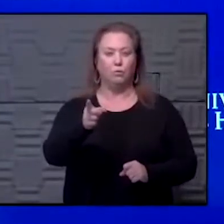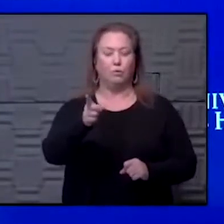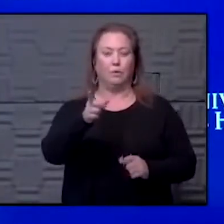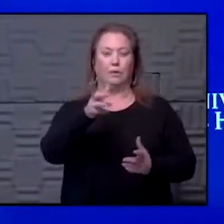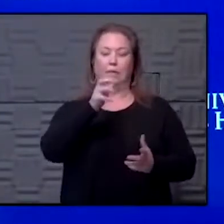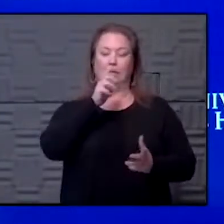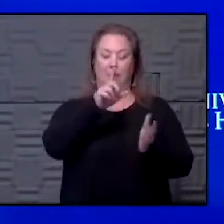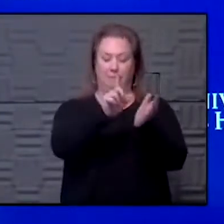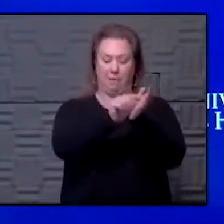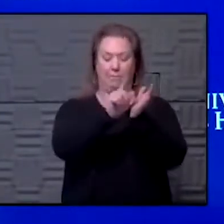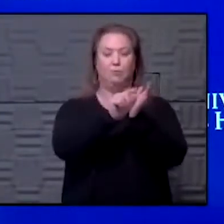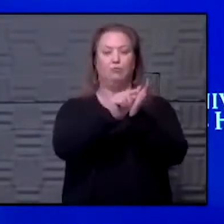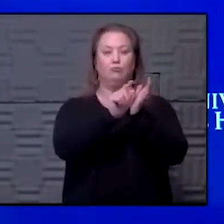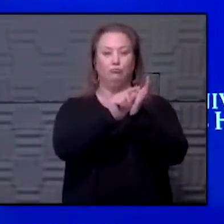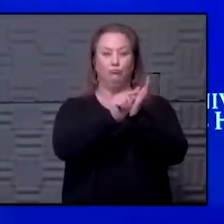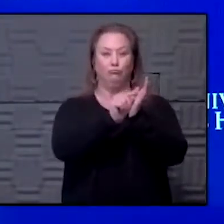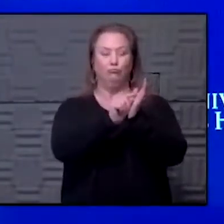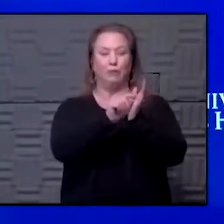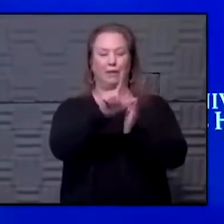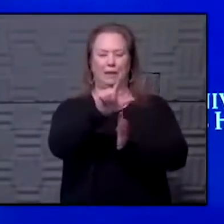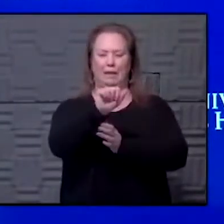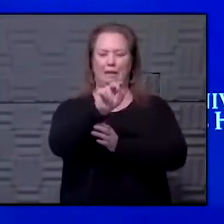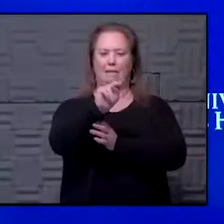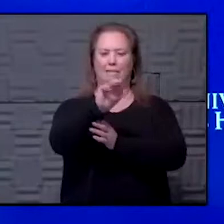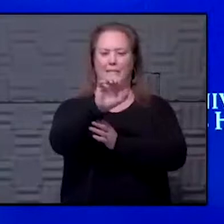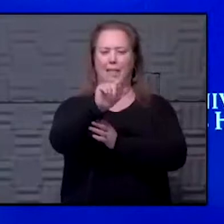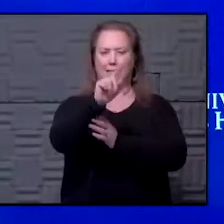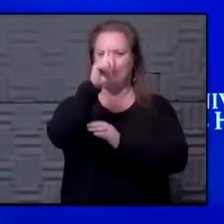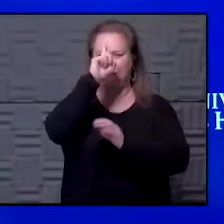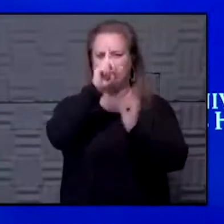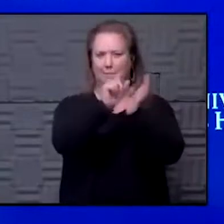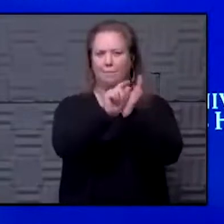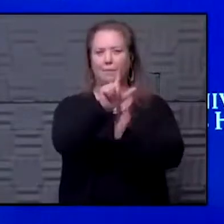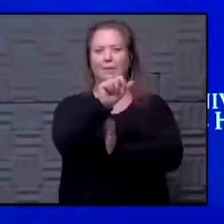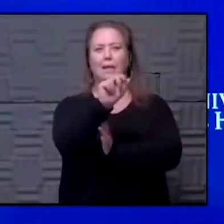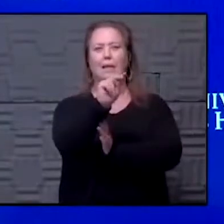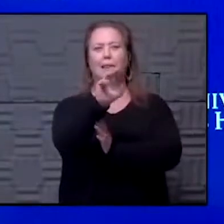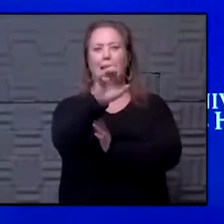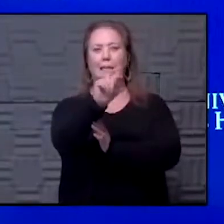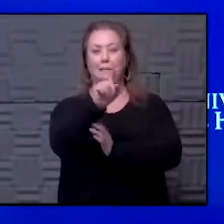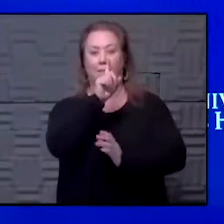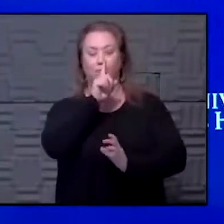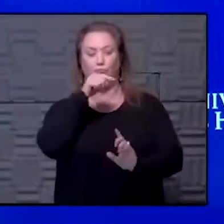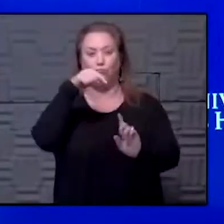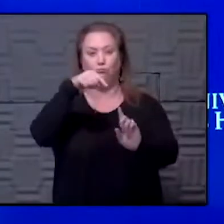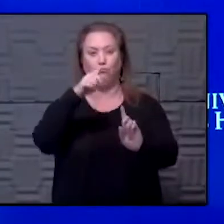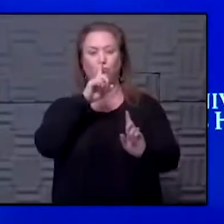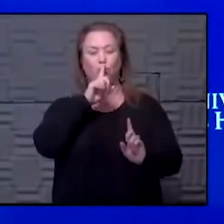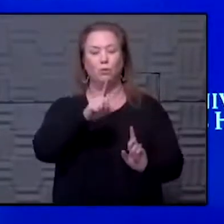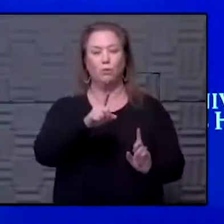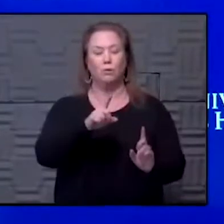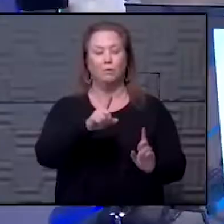peer-reviewed. It's been published as correspondence in Lancet, I think. If that holds true,